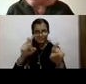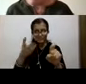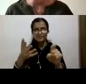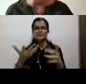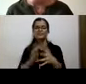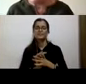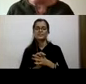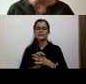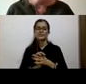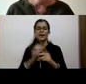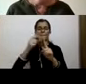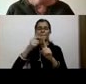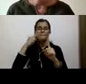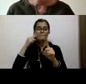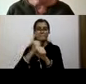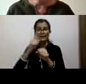boar with little piglets.